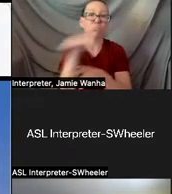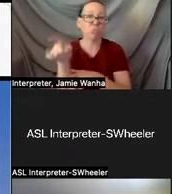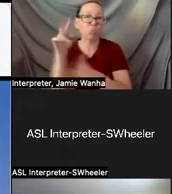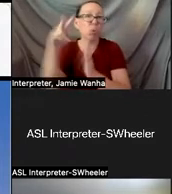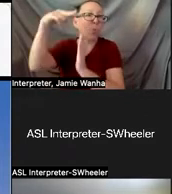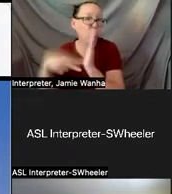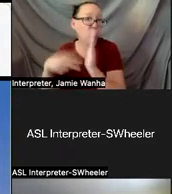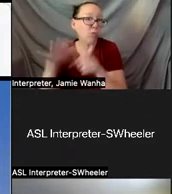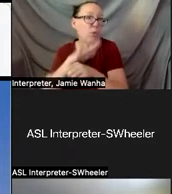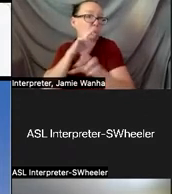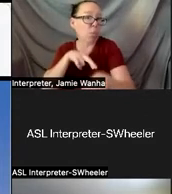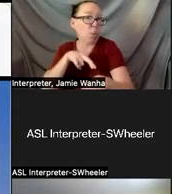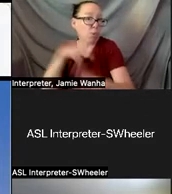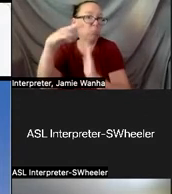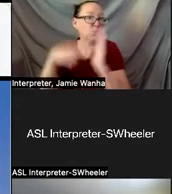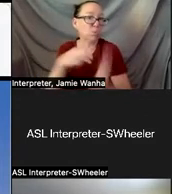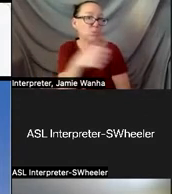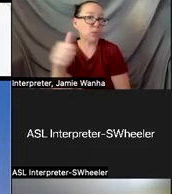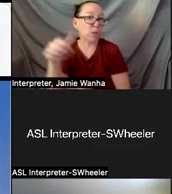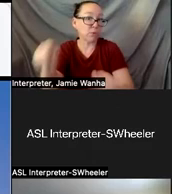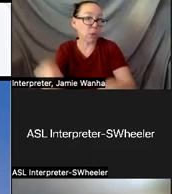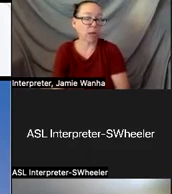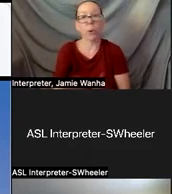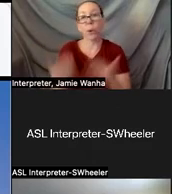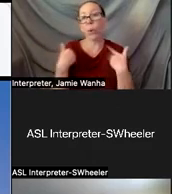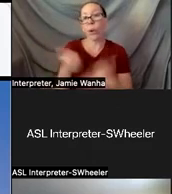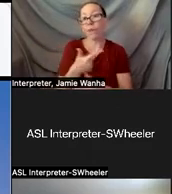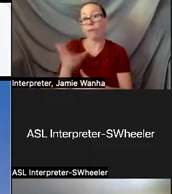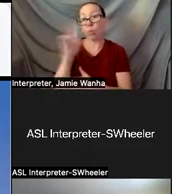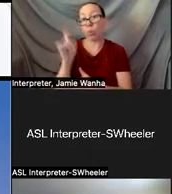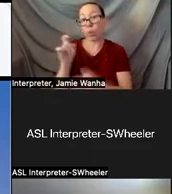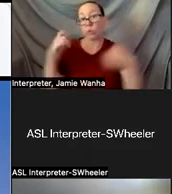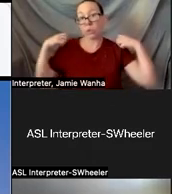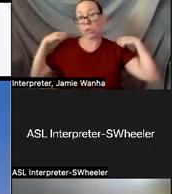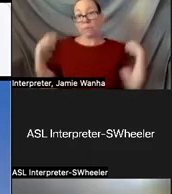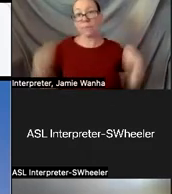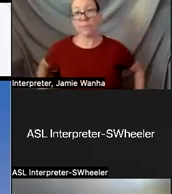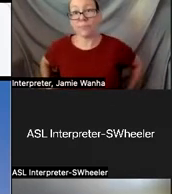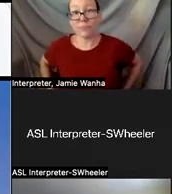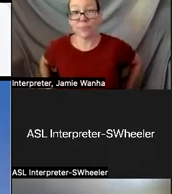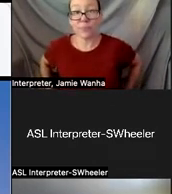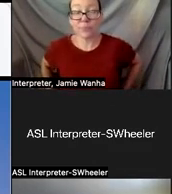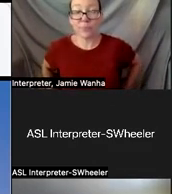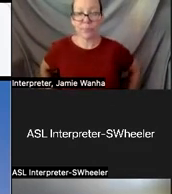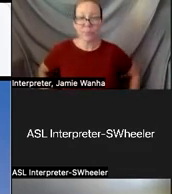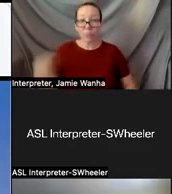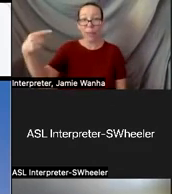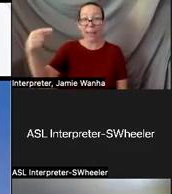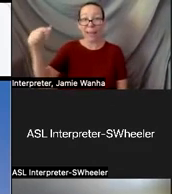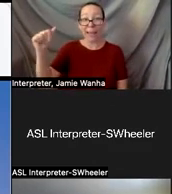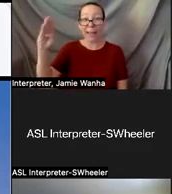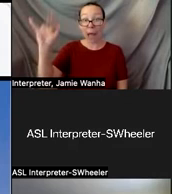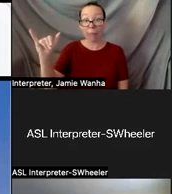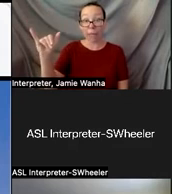just provided. We do have a few questions and time for a couple. Gabby, do you want to read the